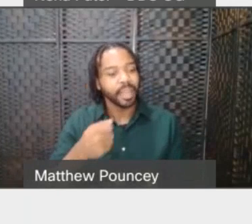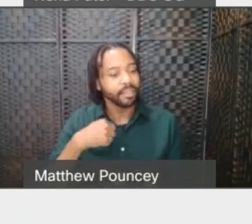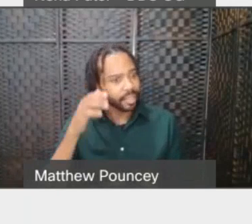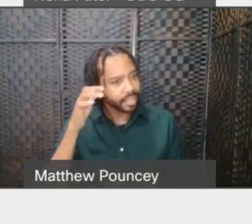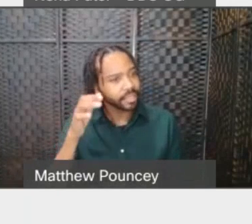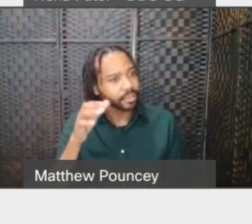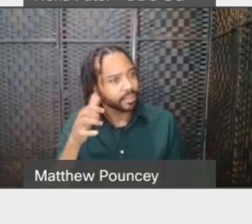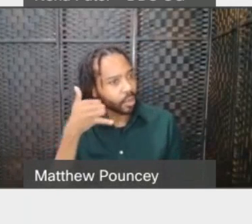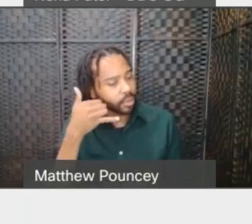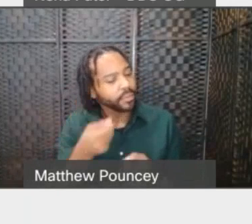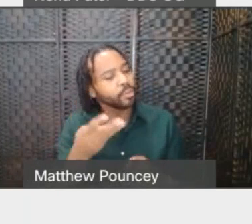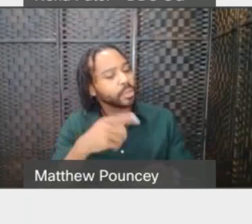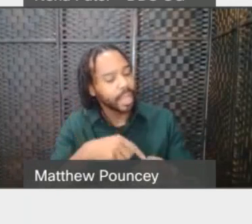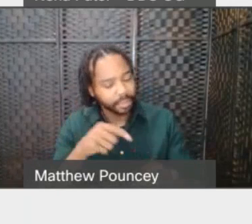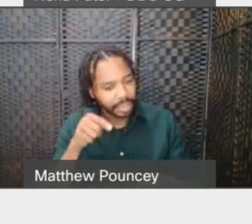a couple weeks.